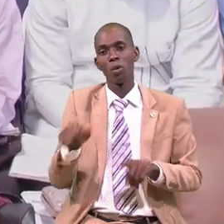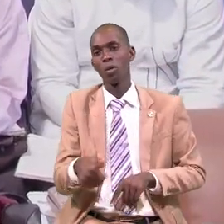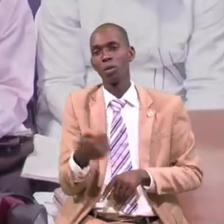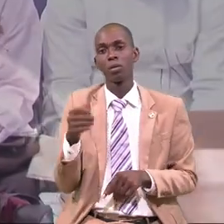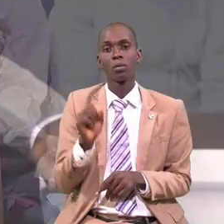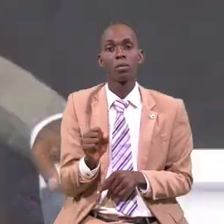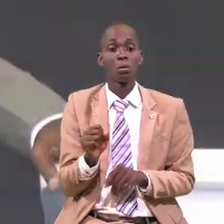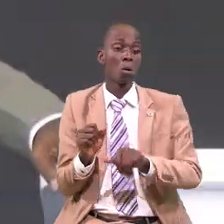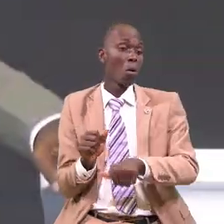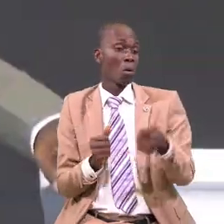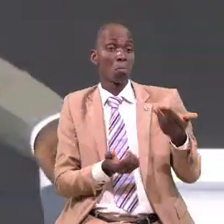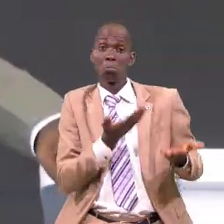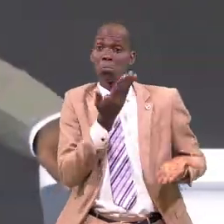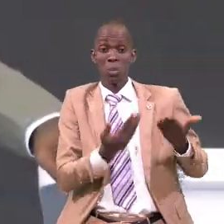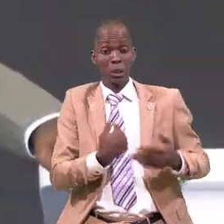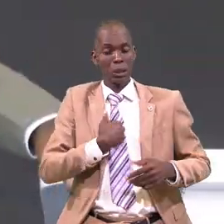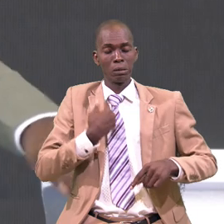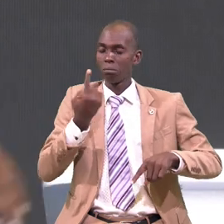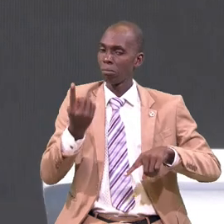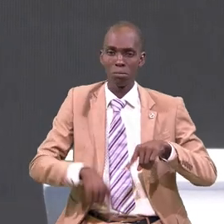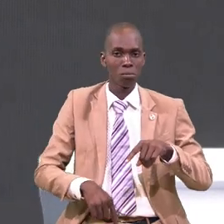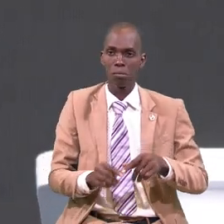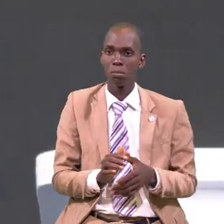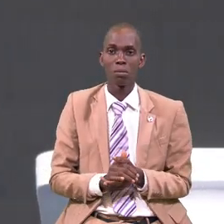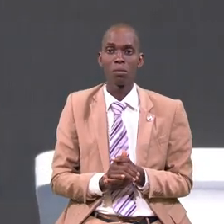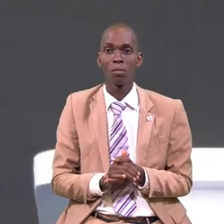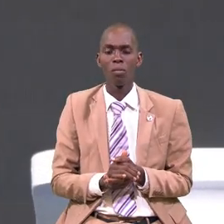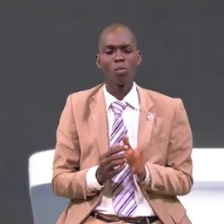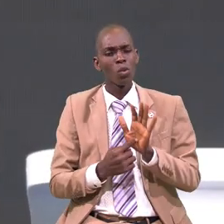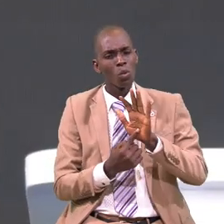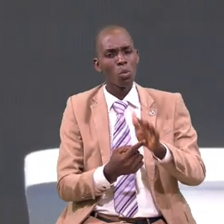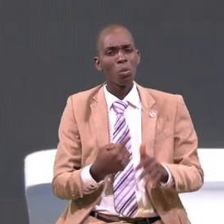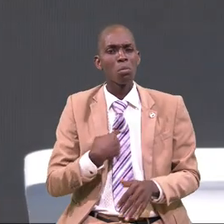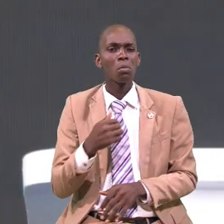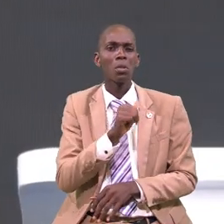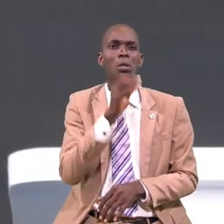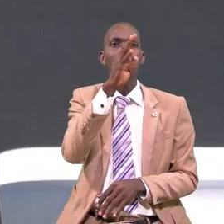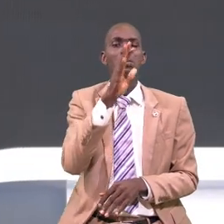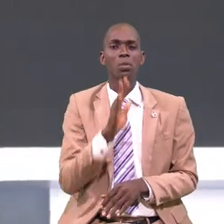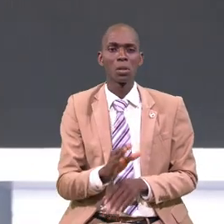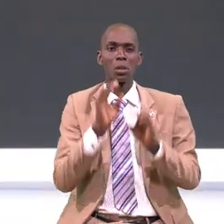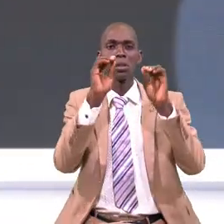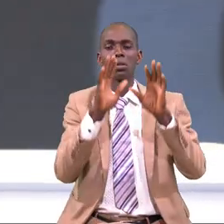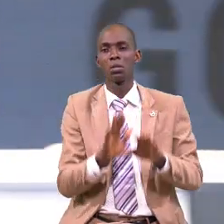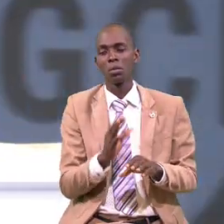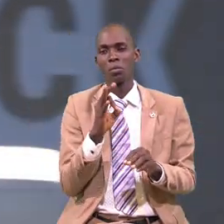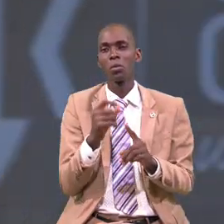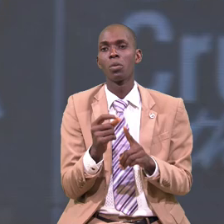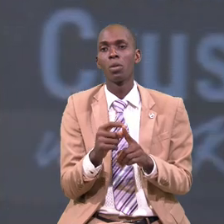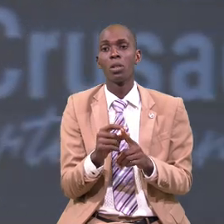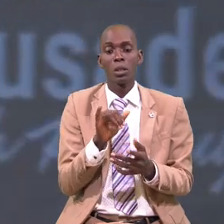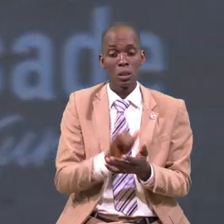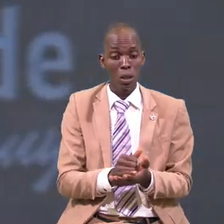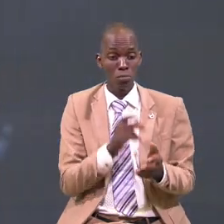Others may, I cannot. Show me a preacher, show me a minister that wants